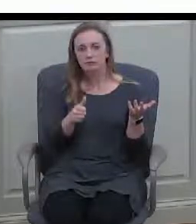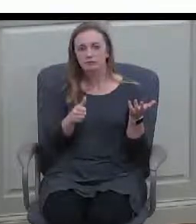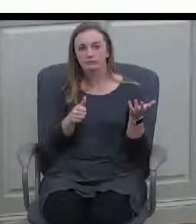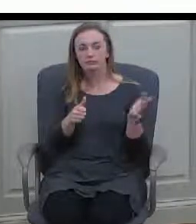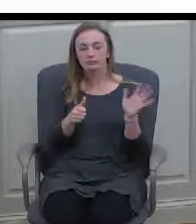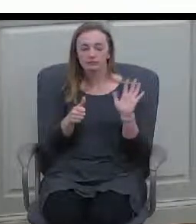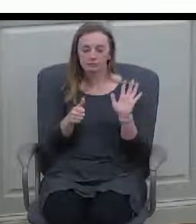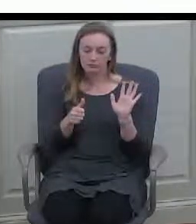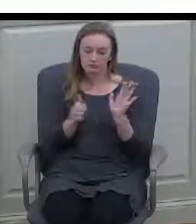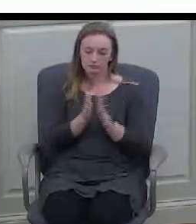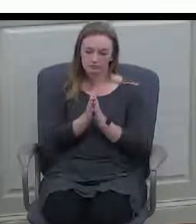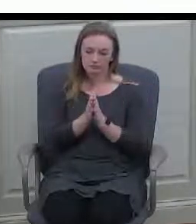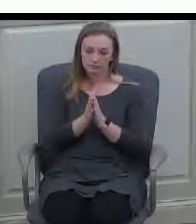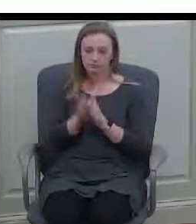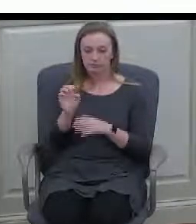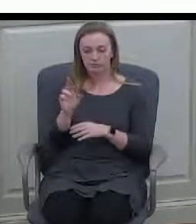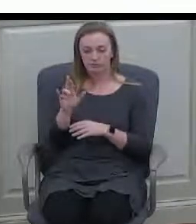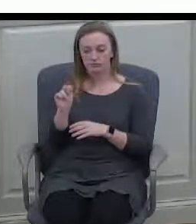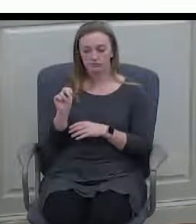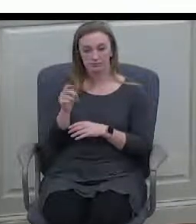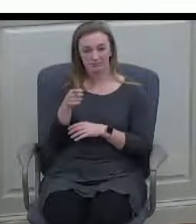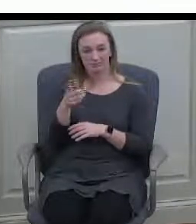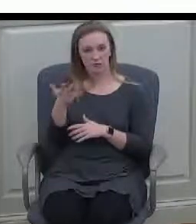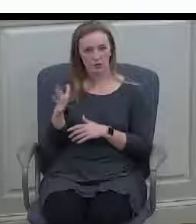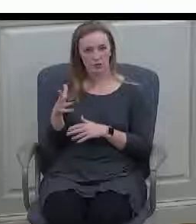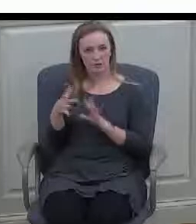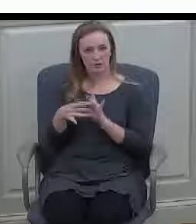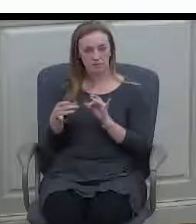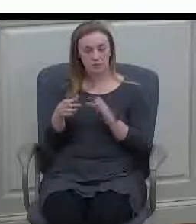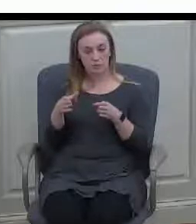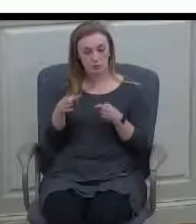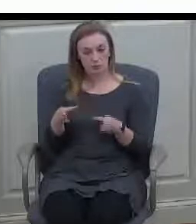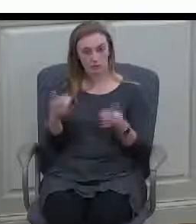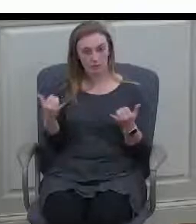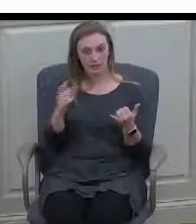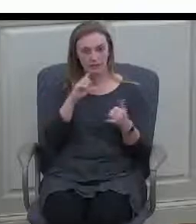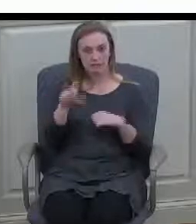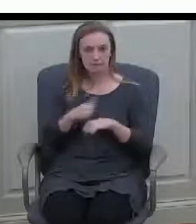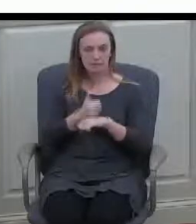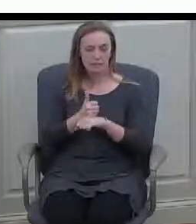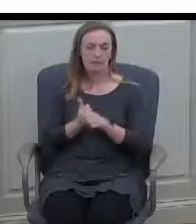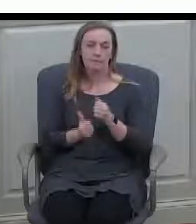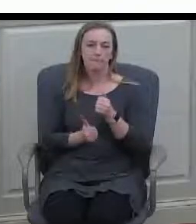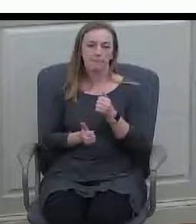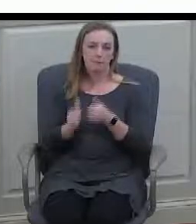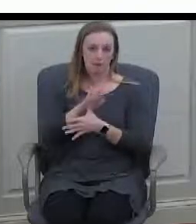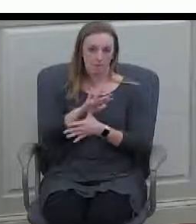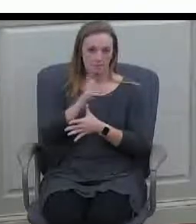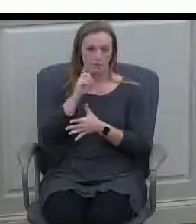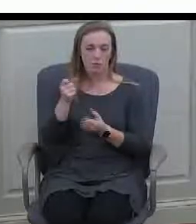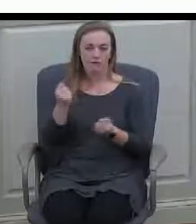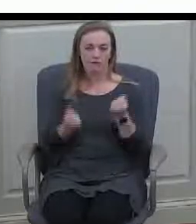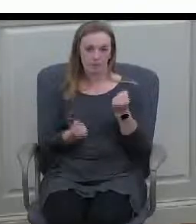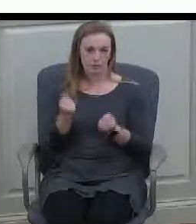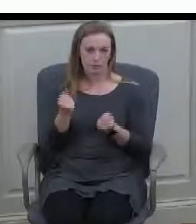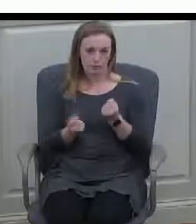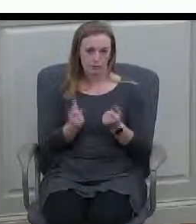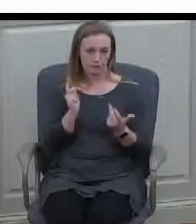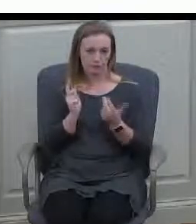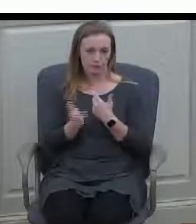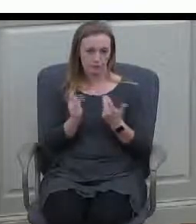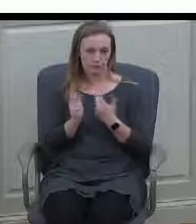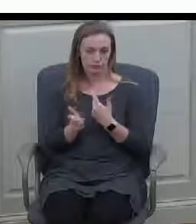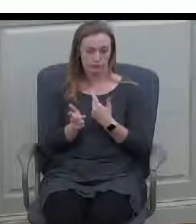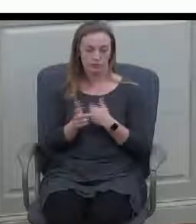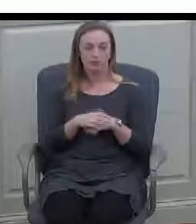as Aaron mentioned, the road right now is set up primarily for vehicles. Pedestrian facilities